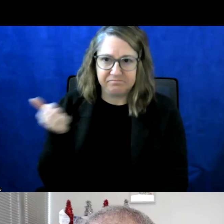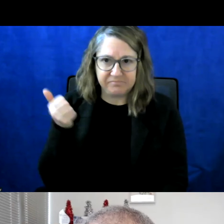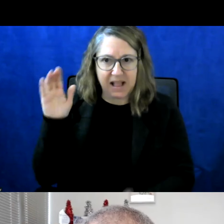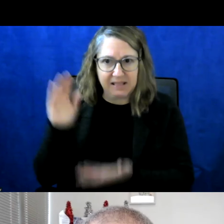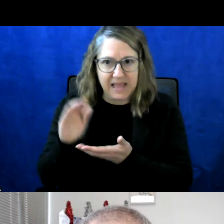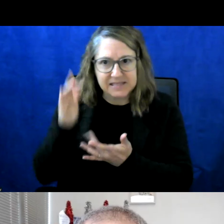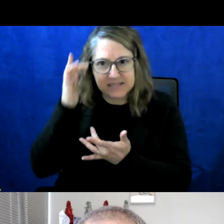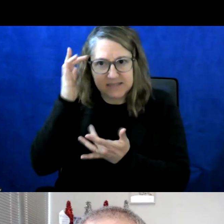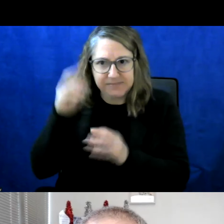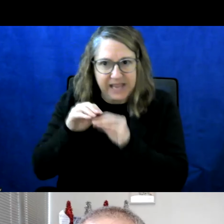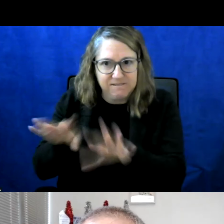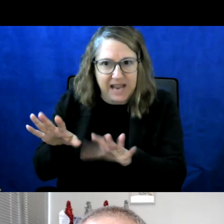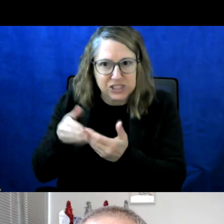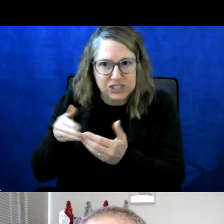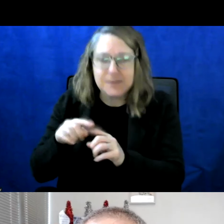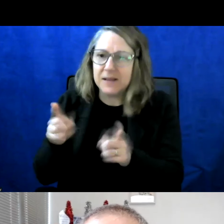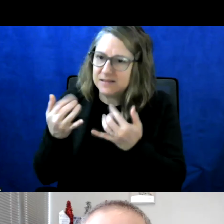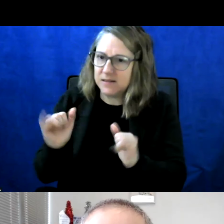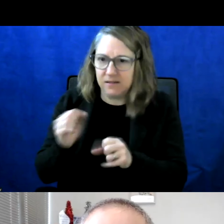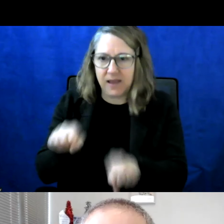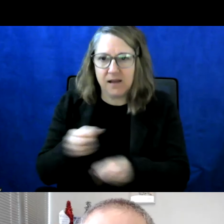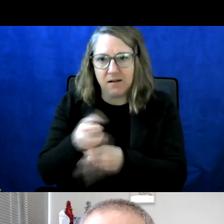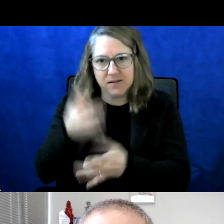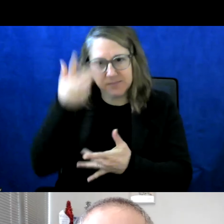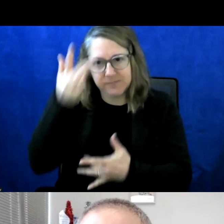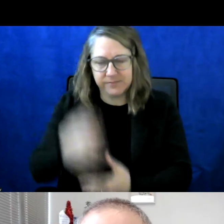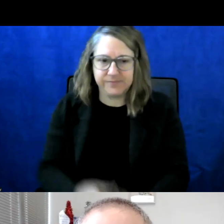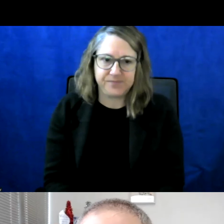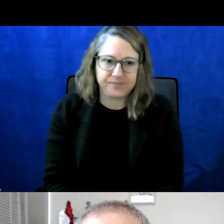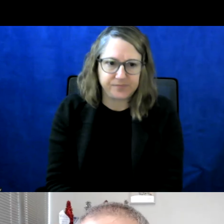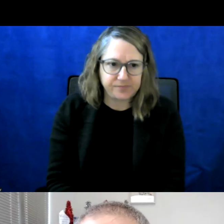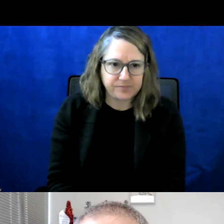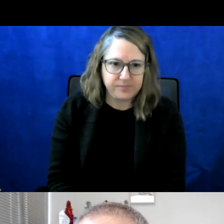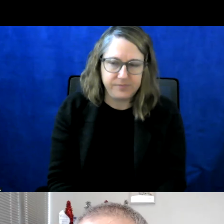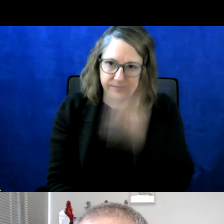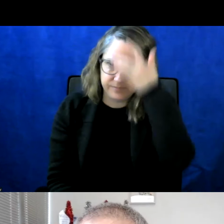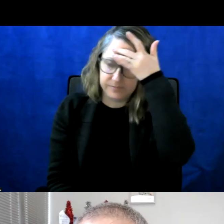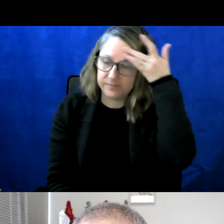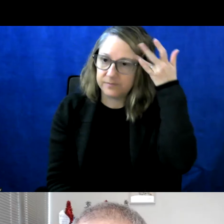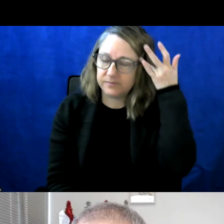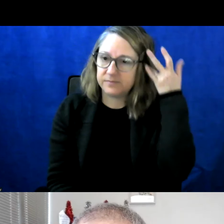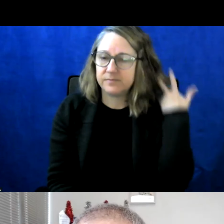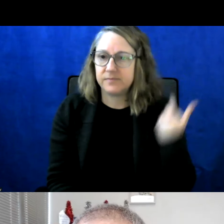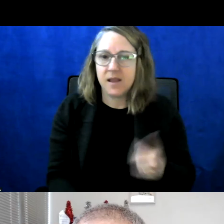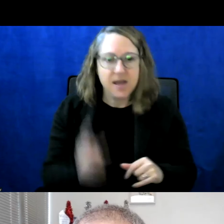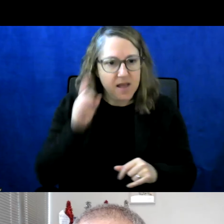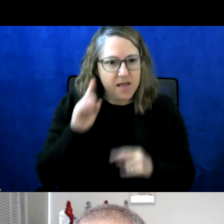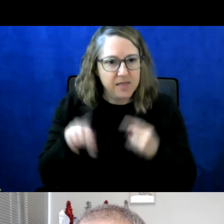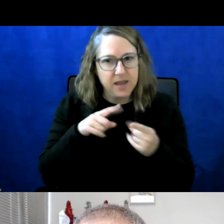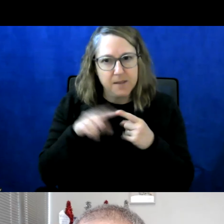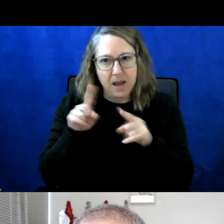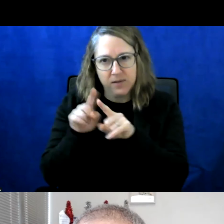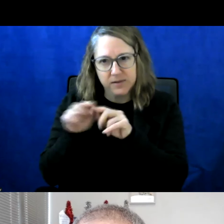you ill. And this is just a reminder to think about the facilities that you